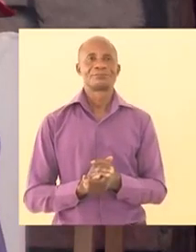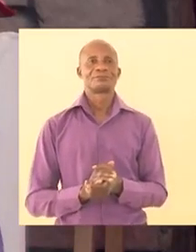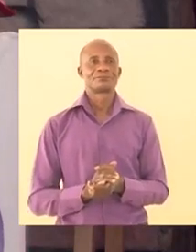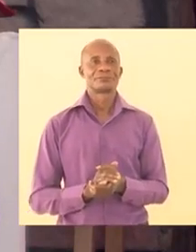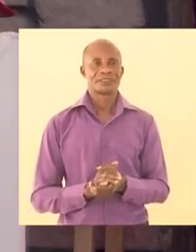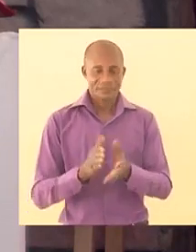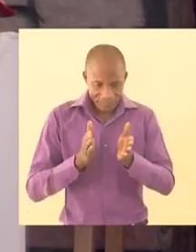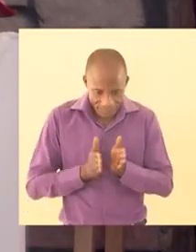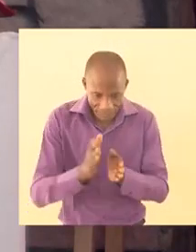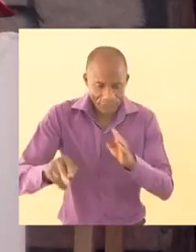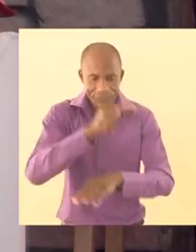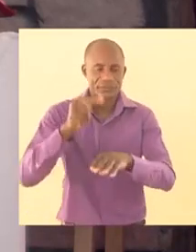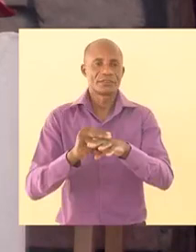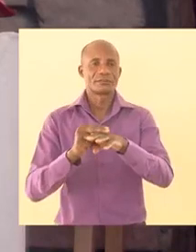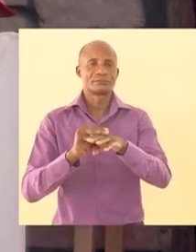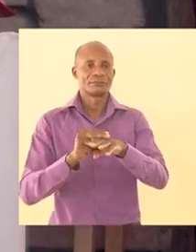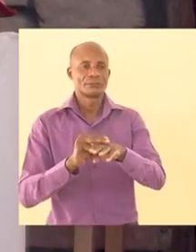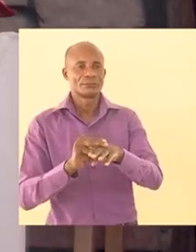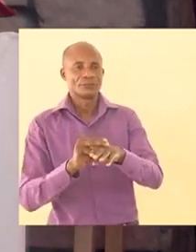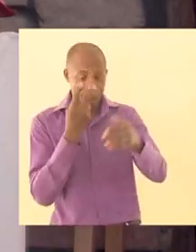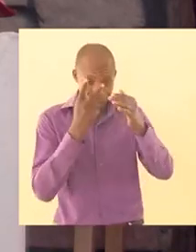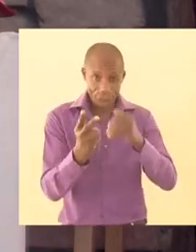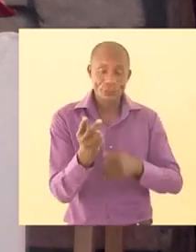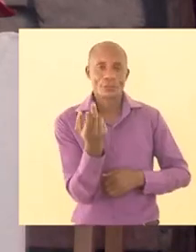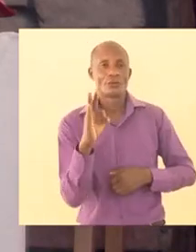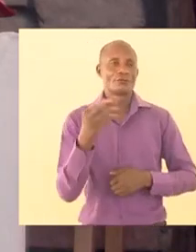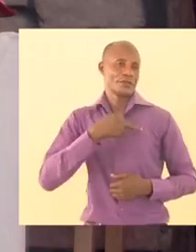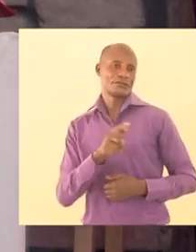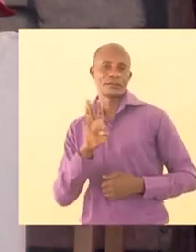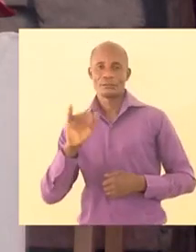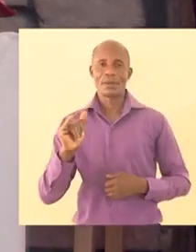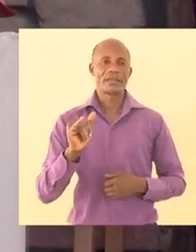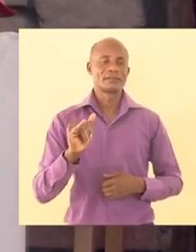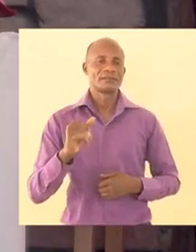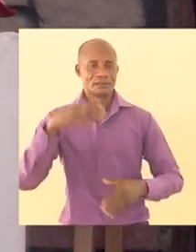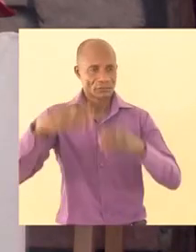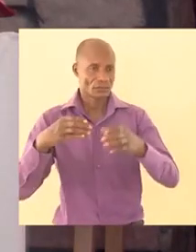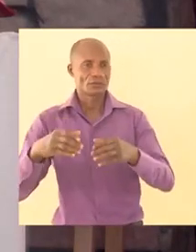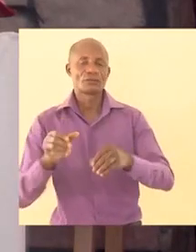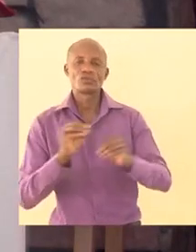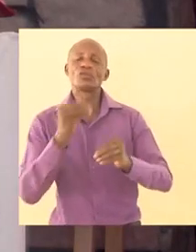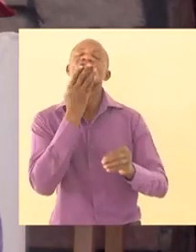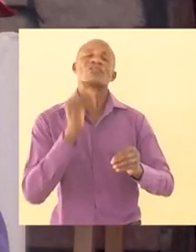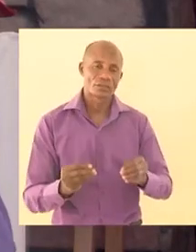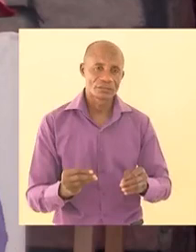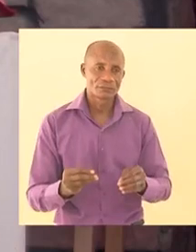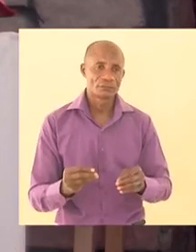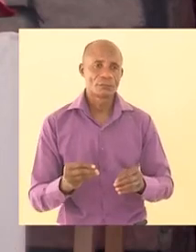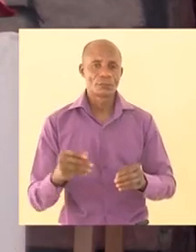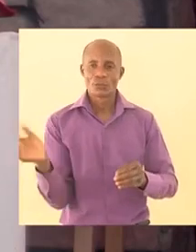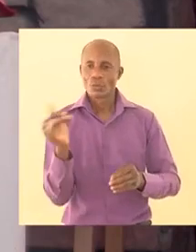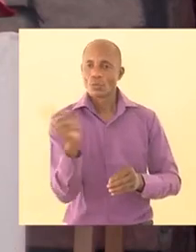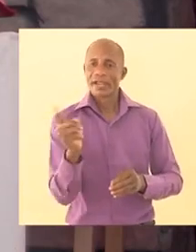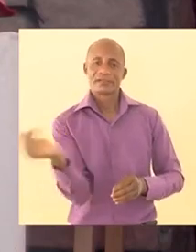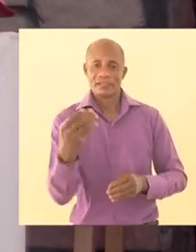The narrow, nationalistic, and exclusive view of religion by which the court of the Gentiles was considered profane, where they